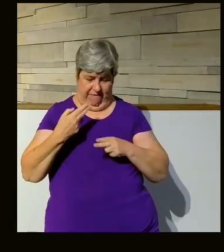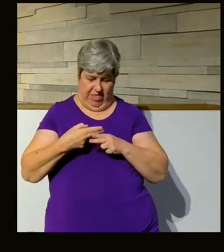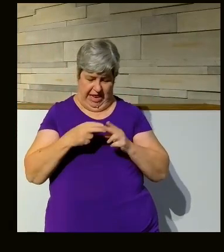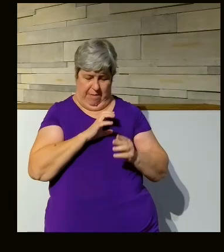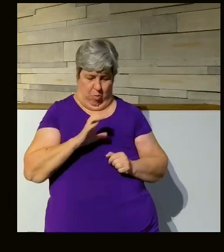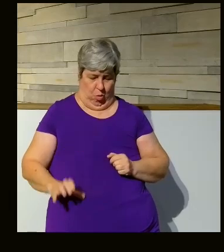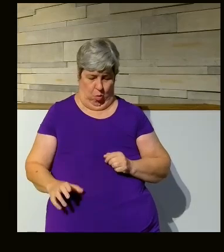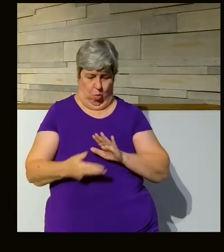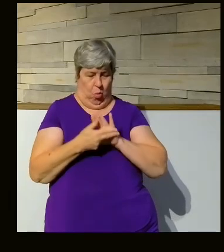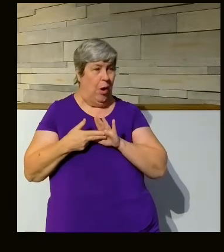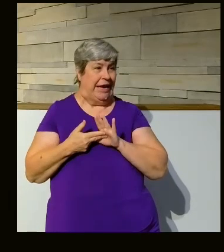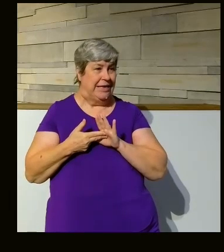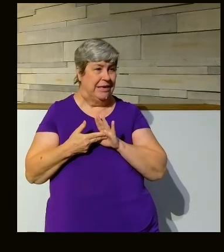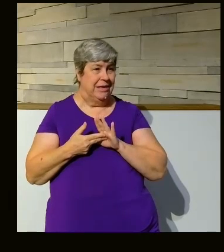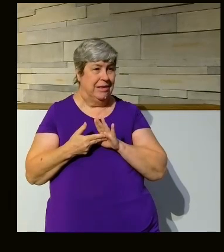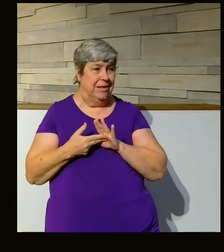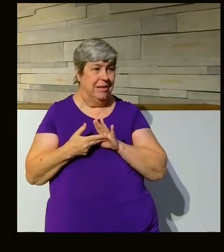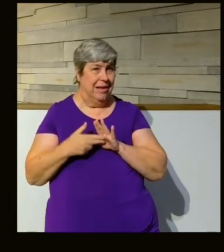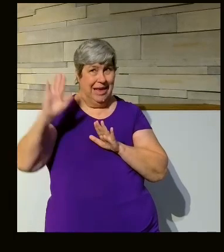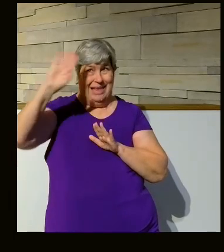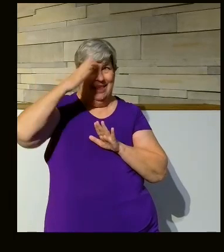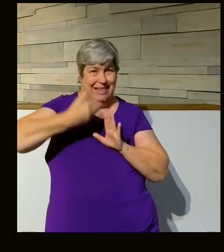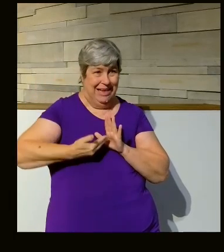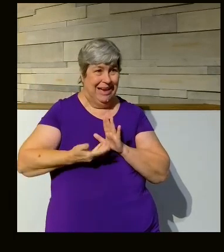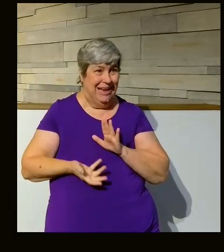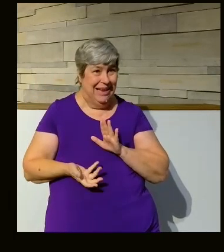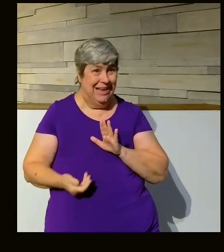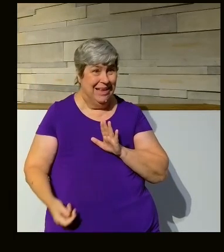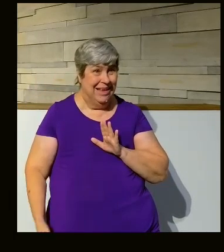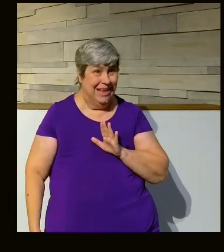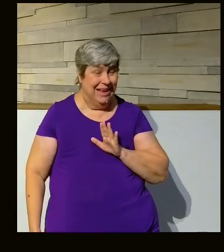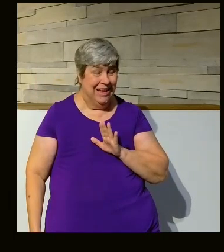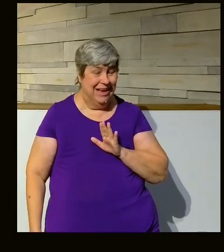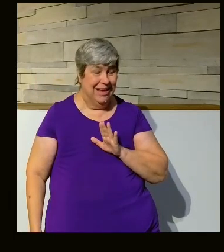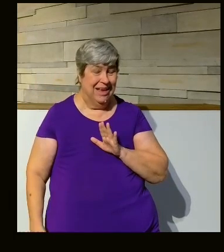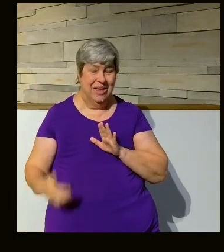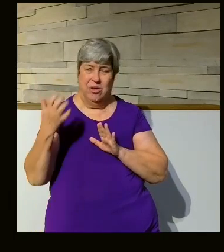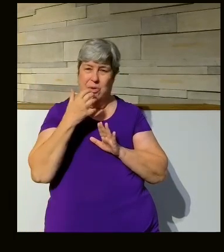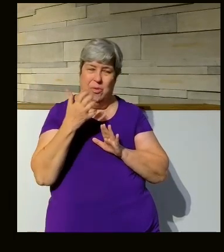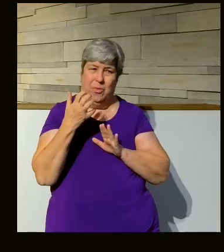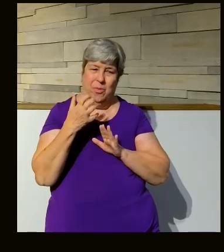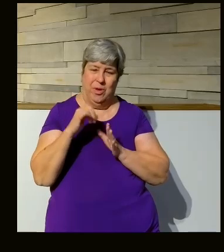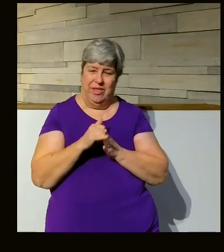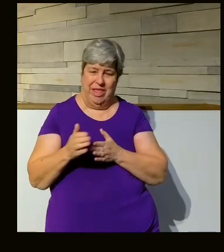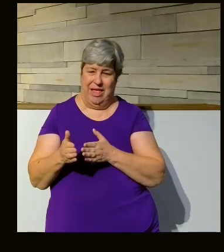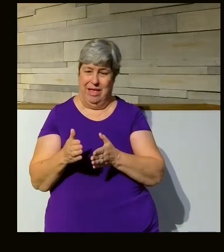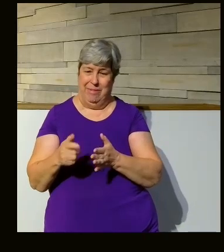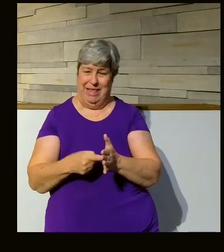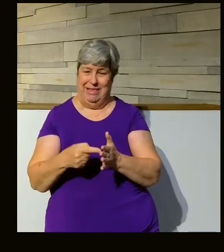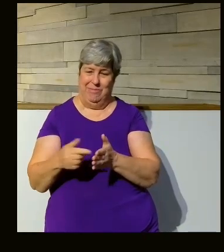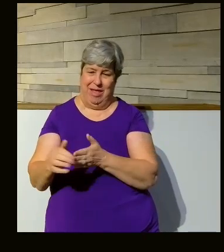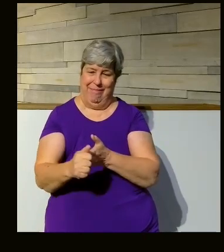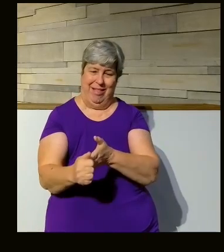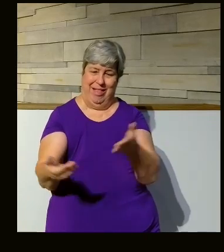of the Son of God. Oh, but that path sometimes goes to the valley of the shadow